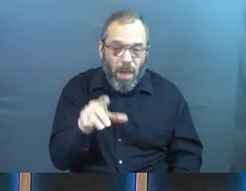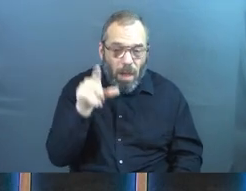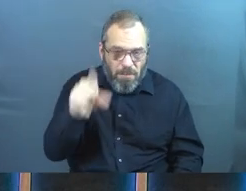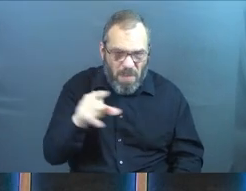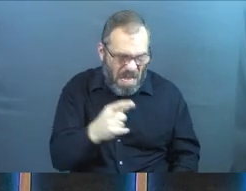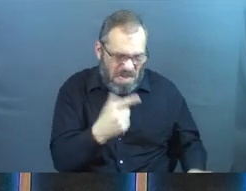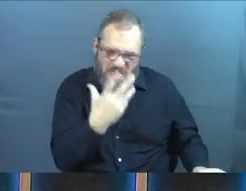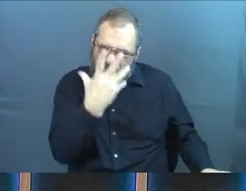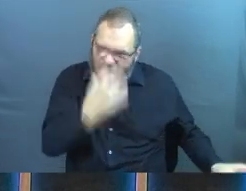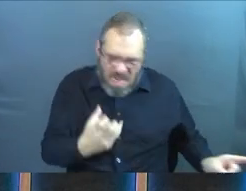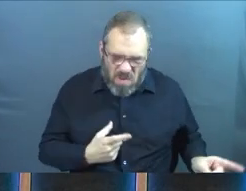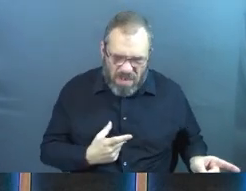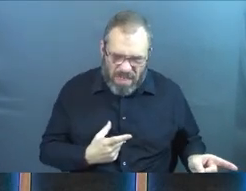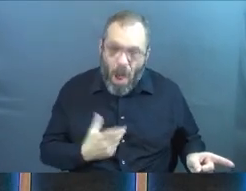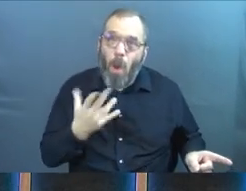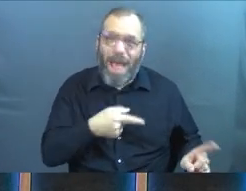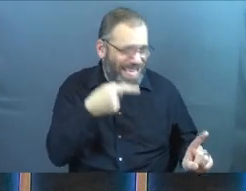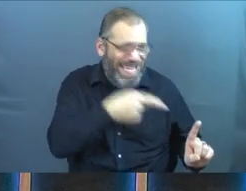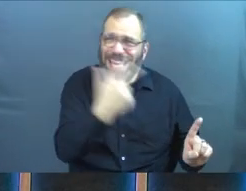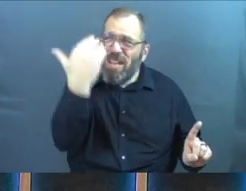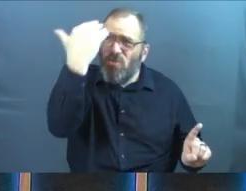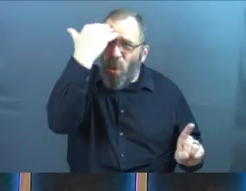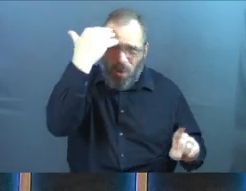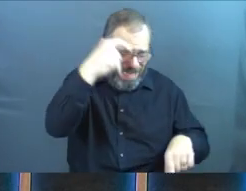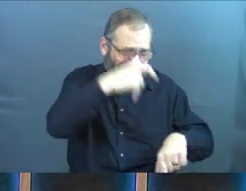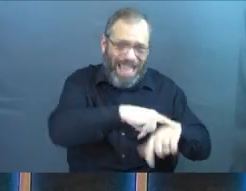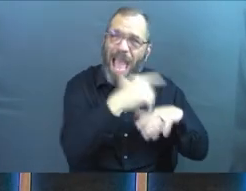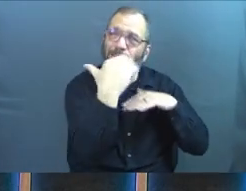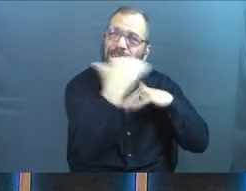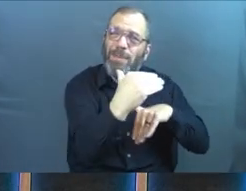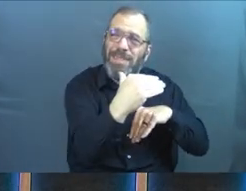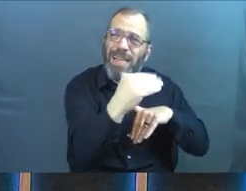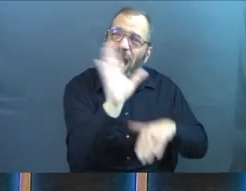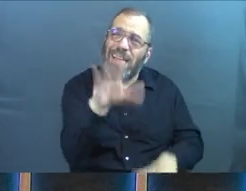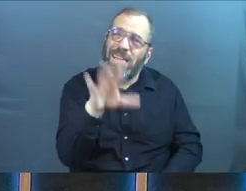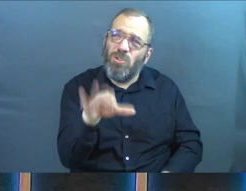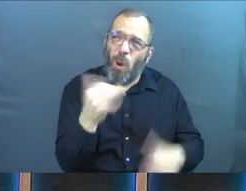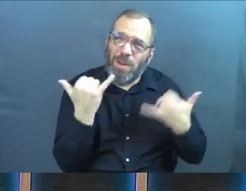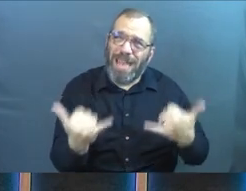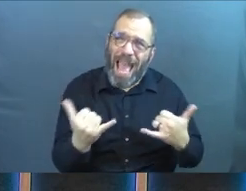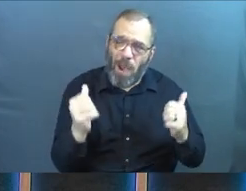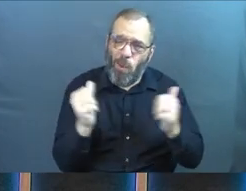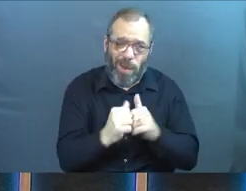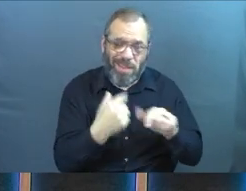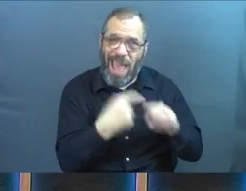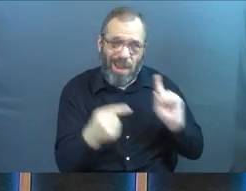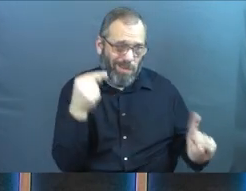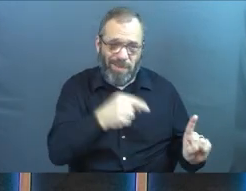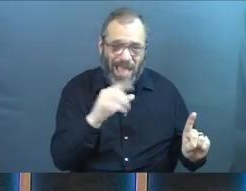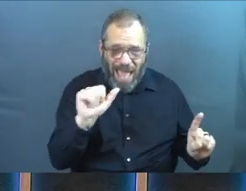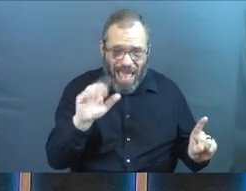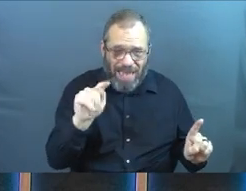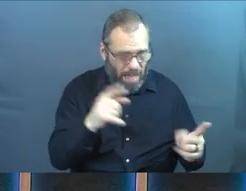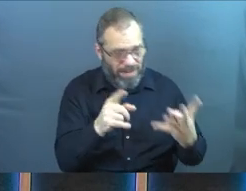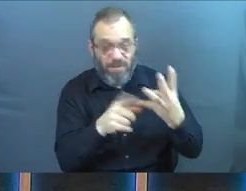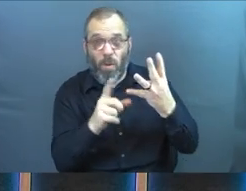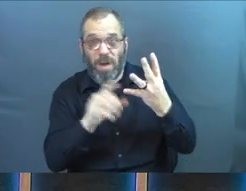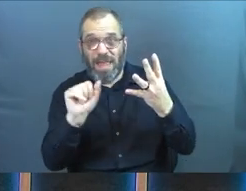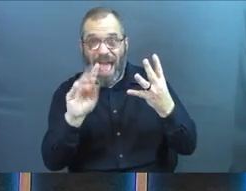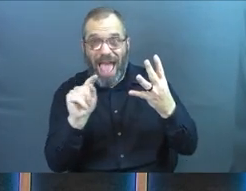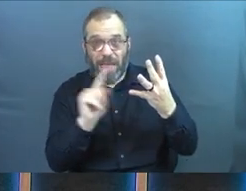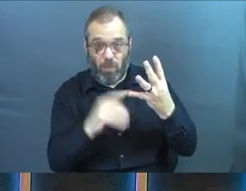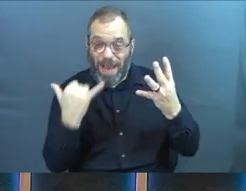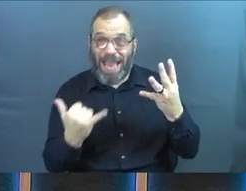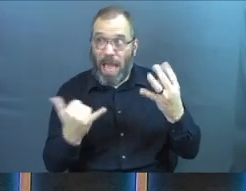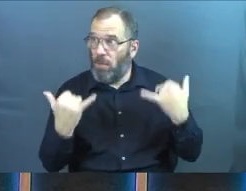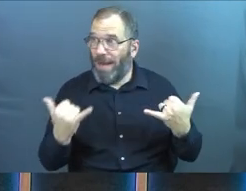he's angry because he knows his time is short. So this is the current state of our enemy in Act 4. And this is where